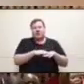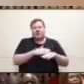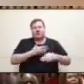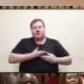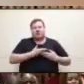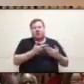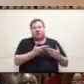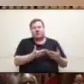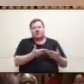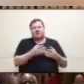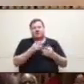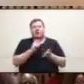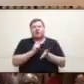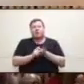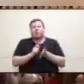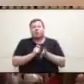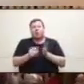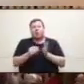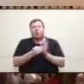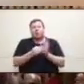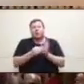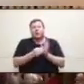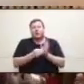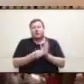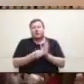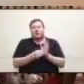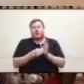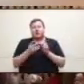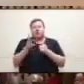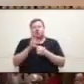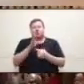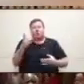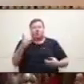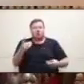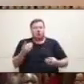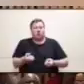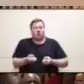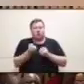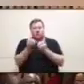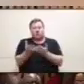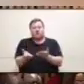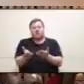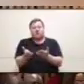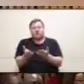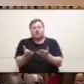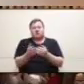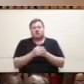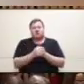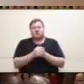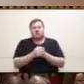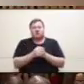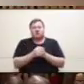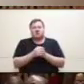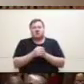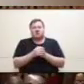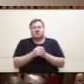You will note that, and this is evident from the documentation that is submitted, that the original budget